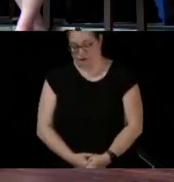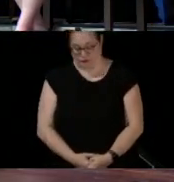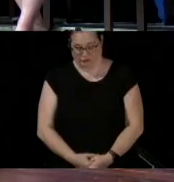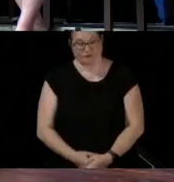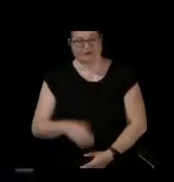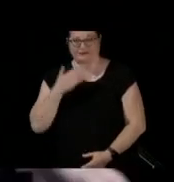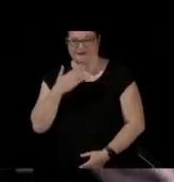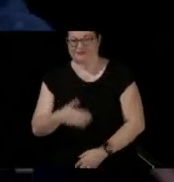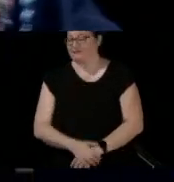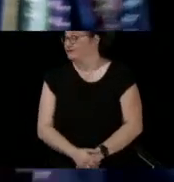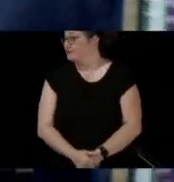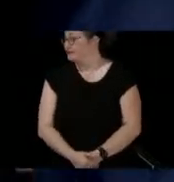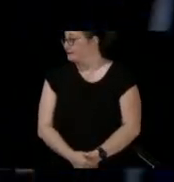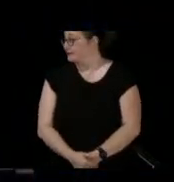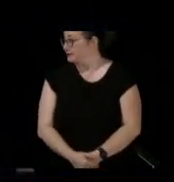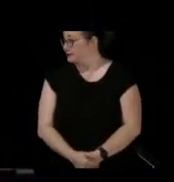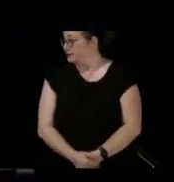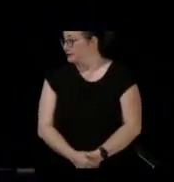Thank you.